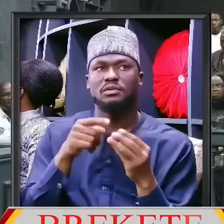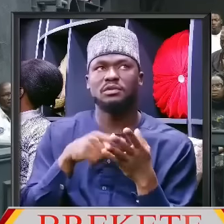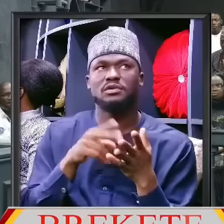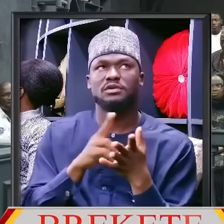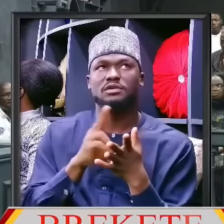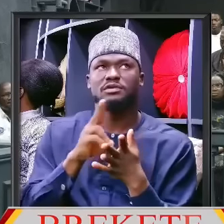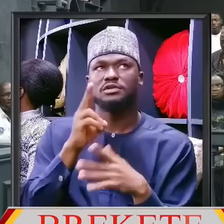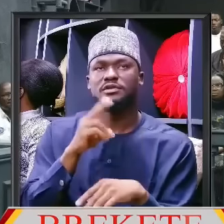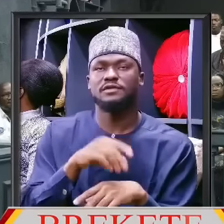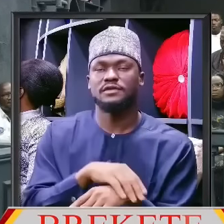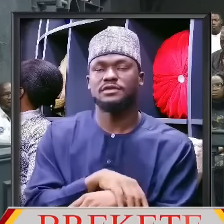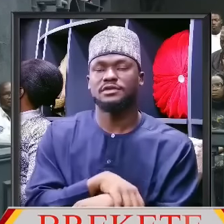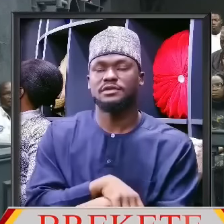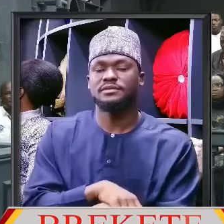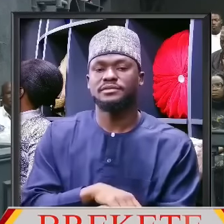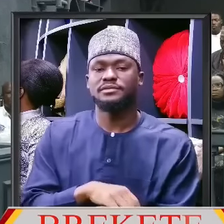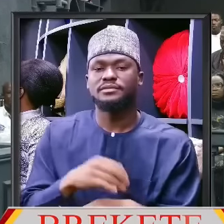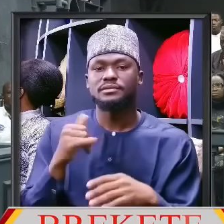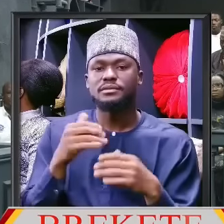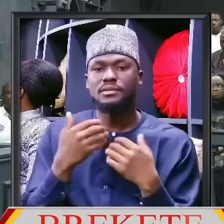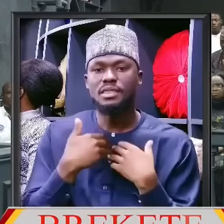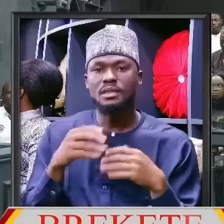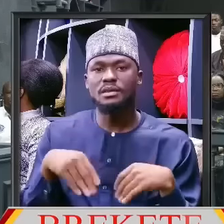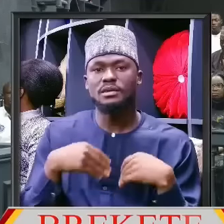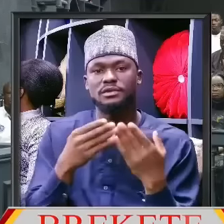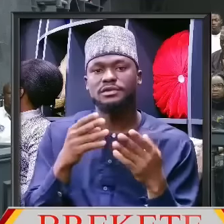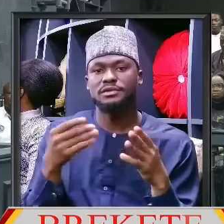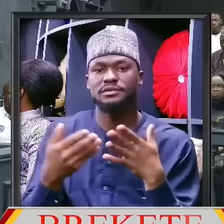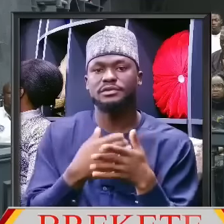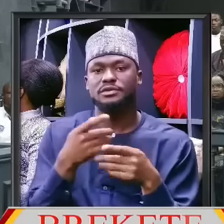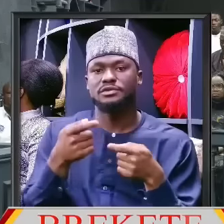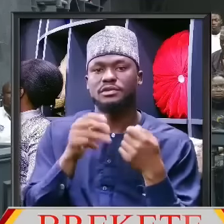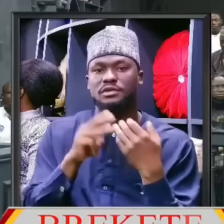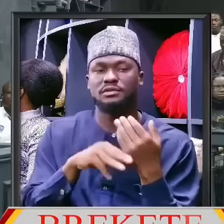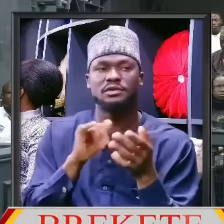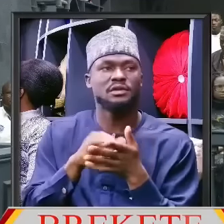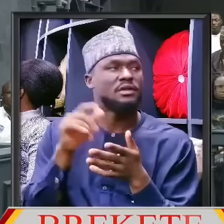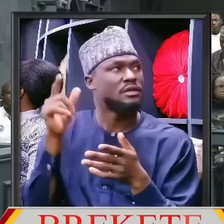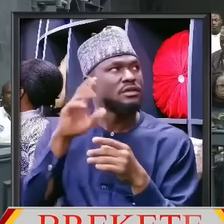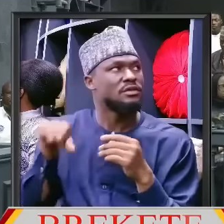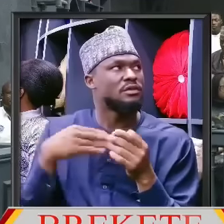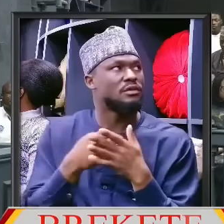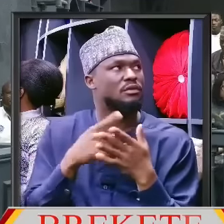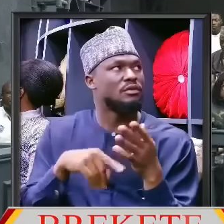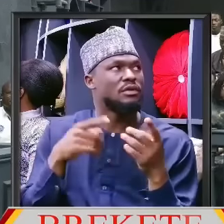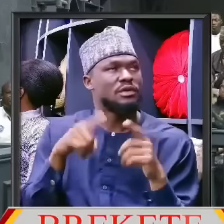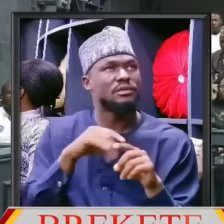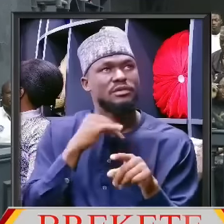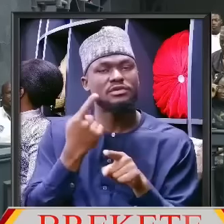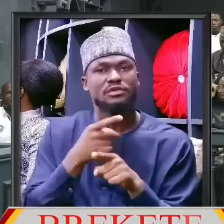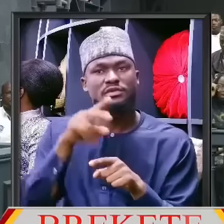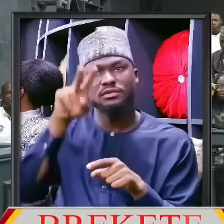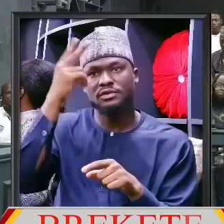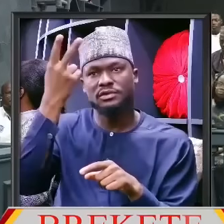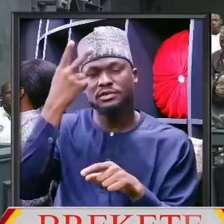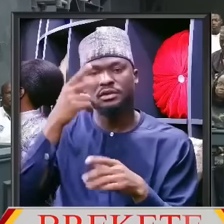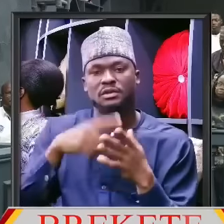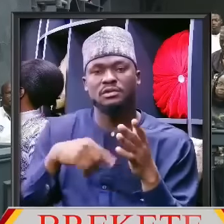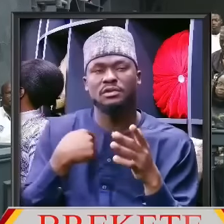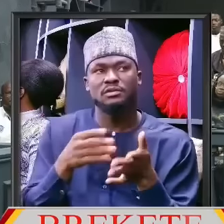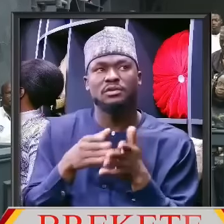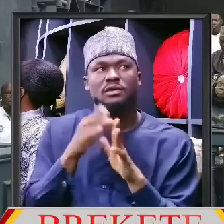Alli University, they don't get new management, we're listening to us. All the things we've been happening before, now misunderstanding, the things